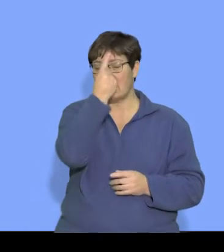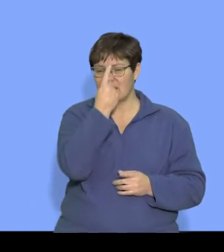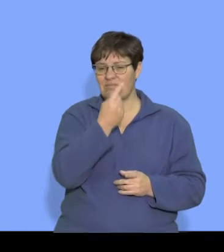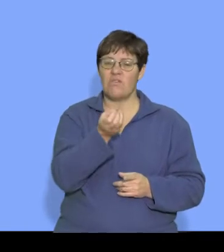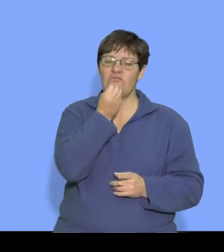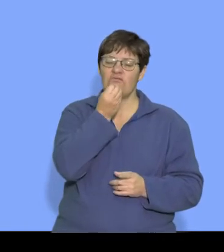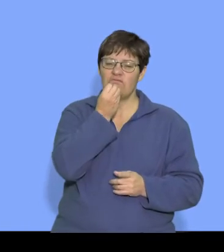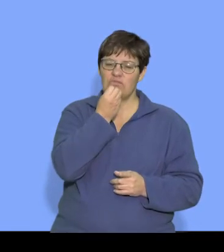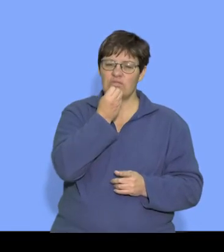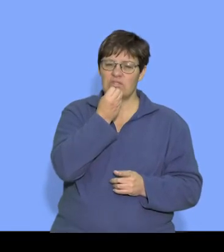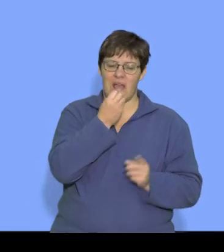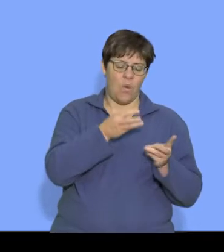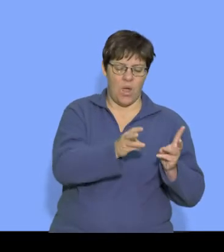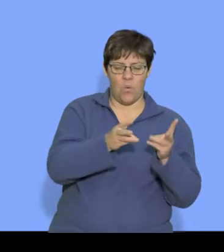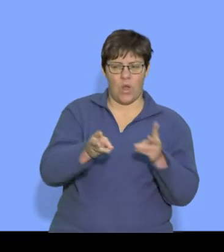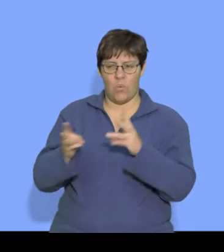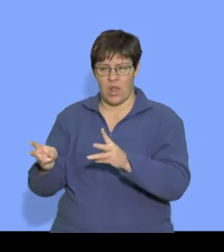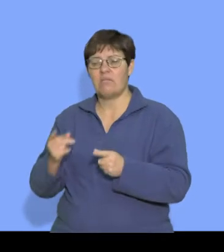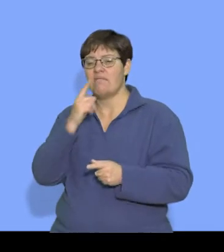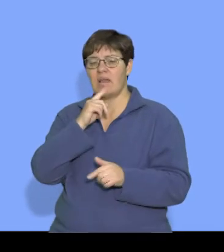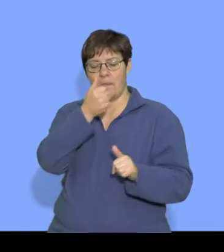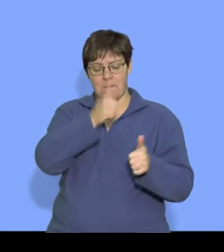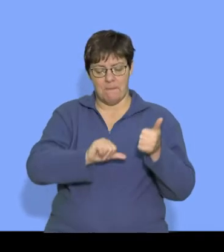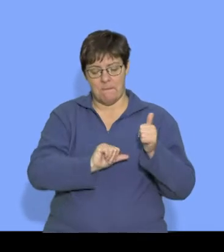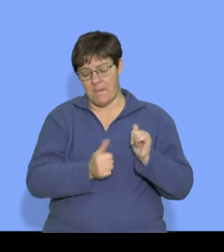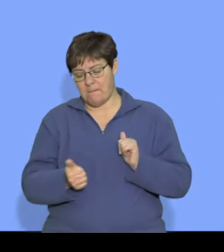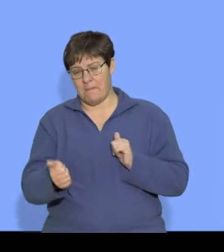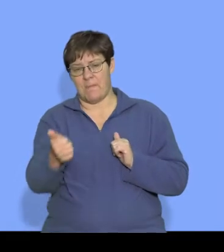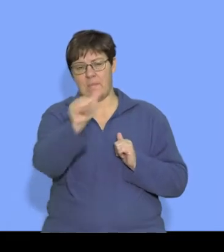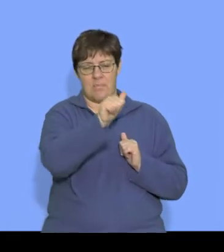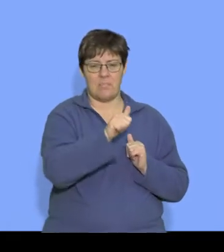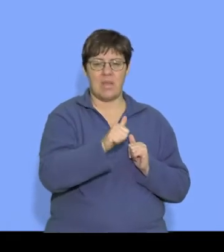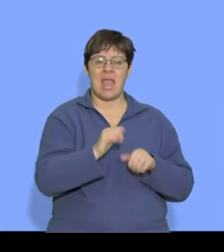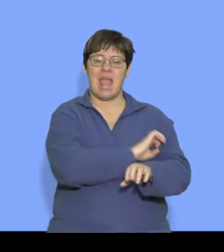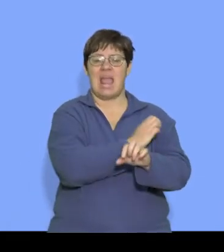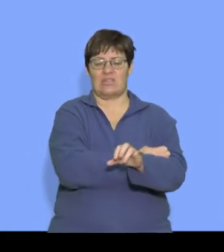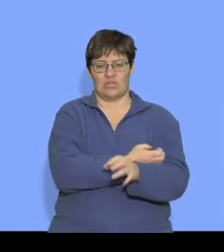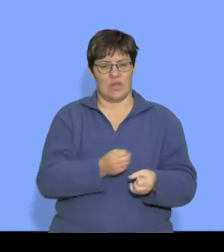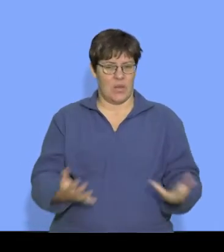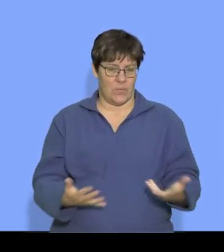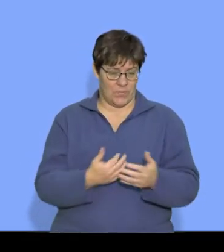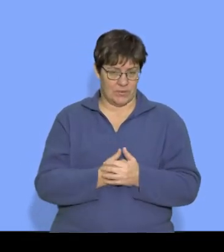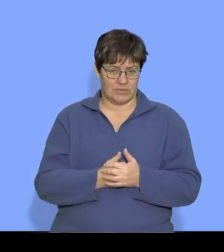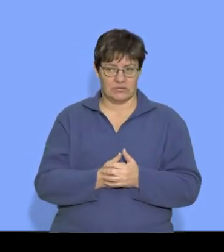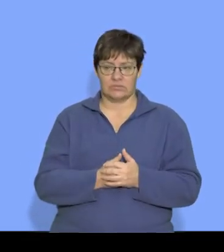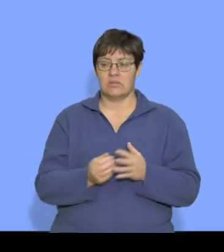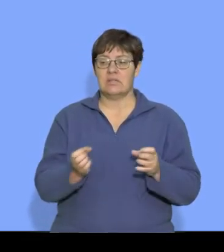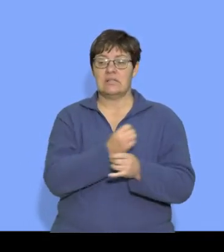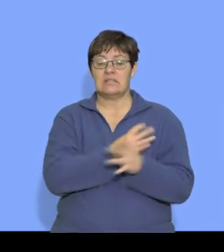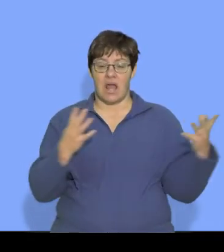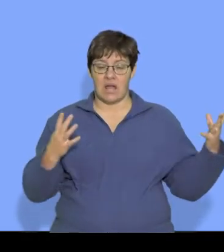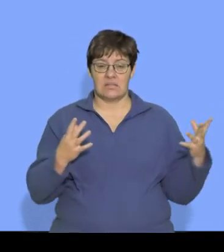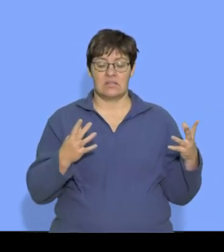of understanding modes of nutrition, it's important to look at the flow of energy. What do I mean by that? We do know that